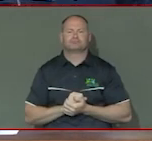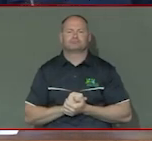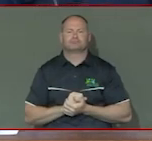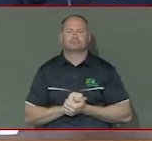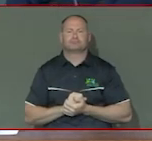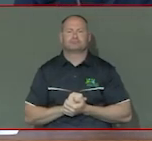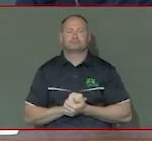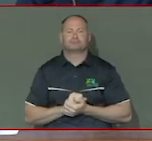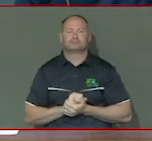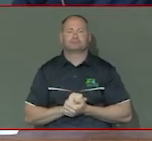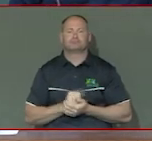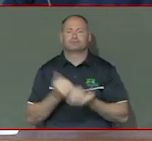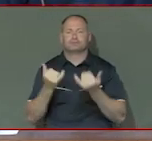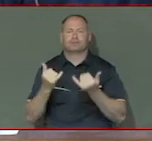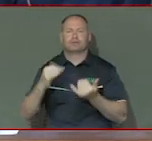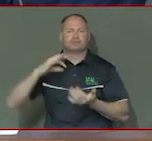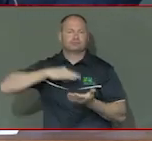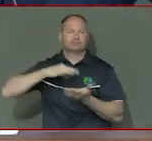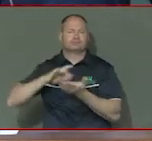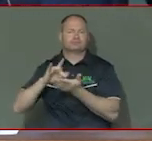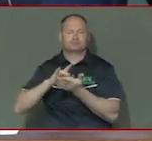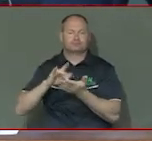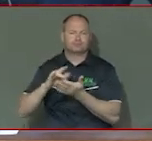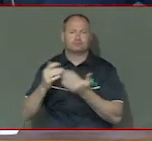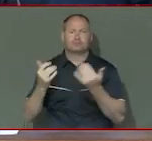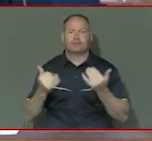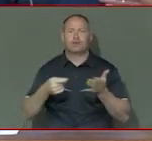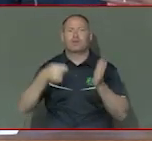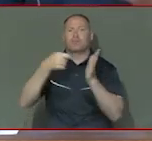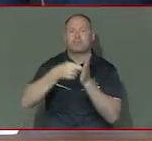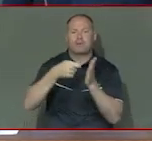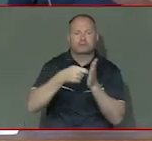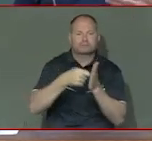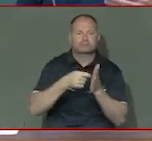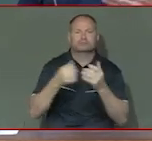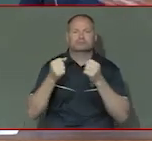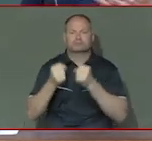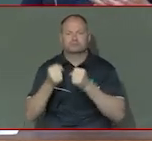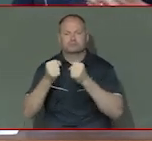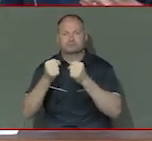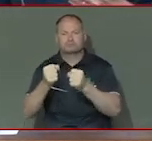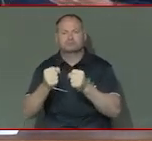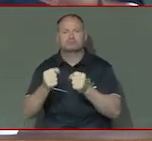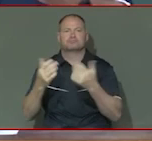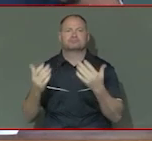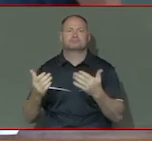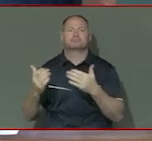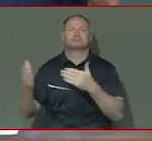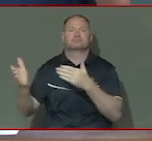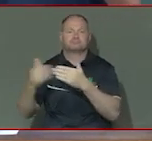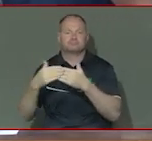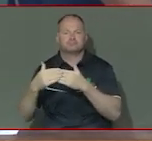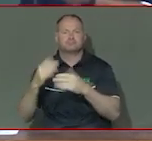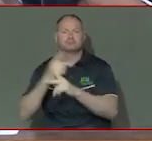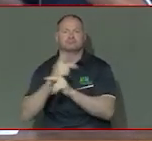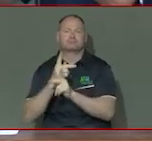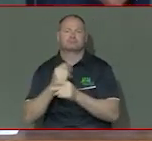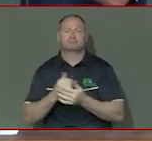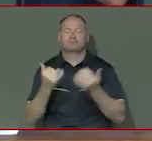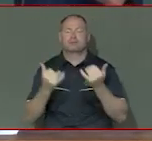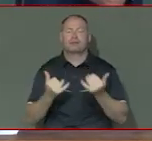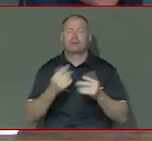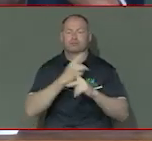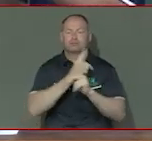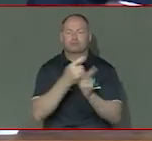sales? Opening stock plus purchases plus carriage minus closing stock. So you purchased it, it